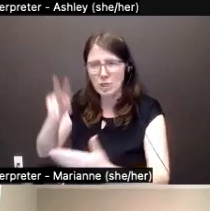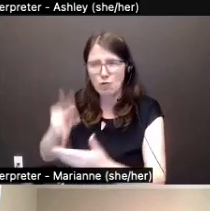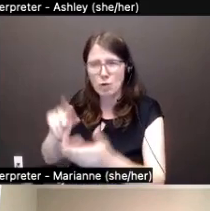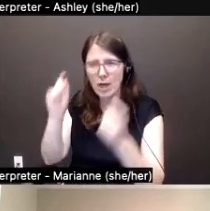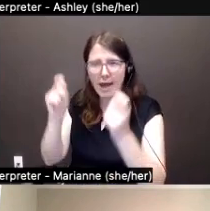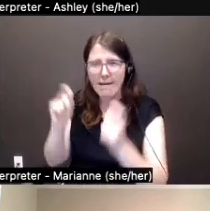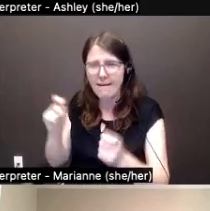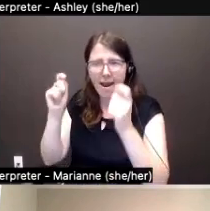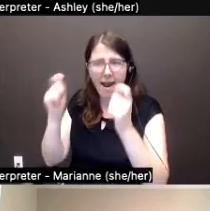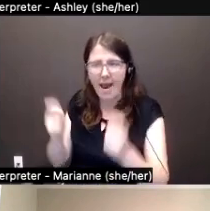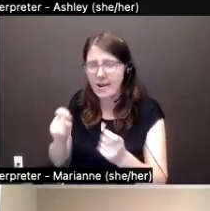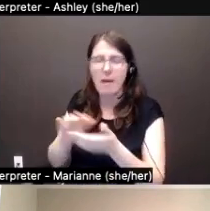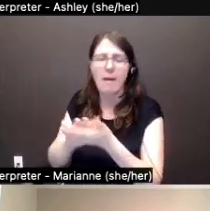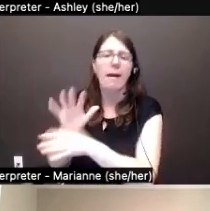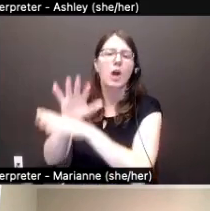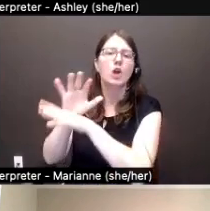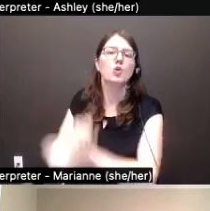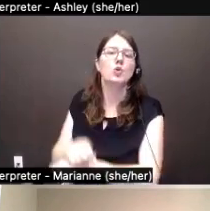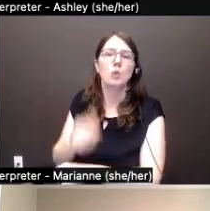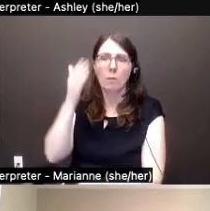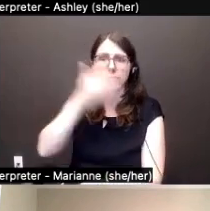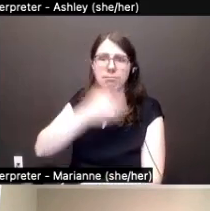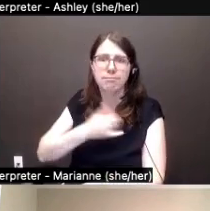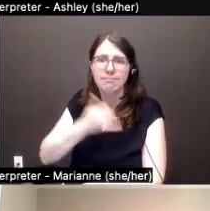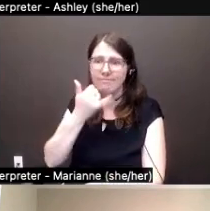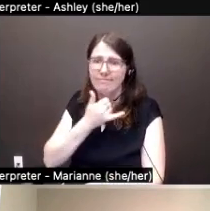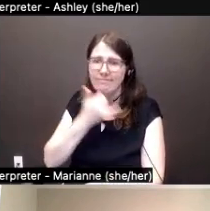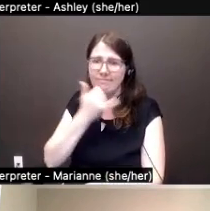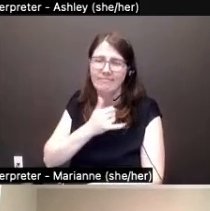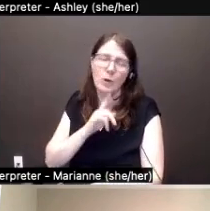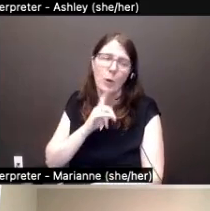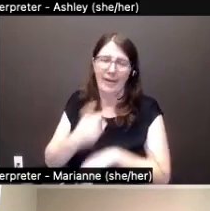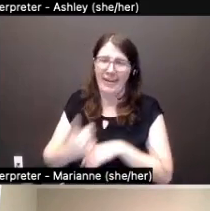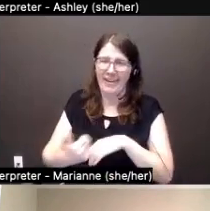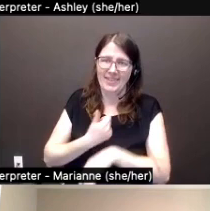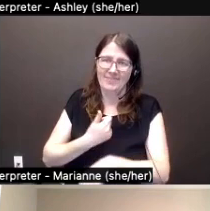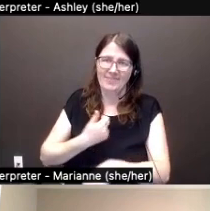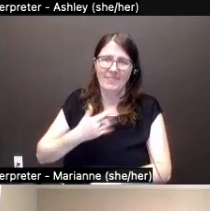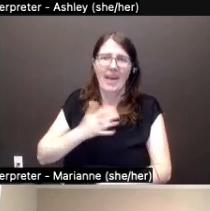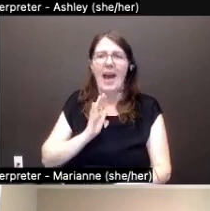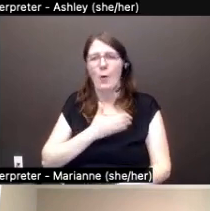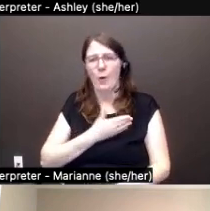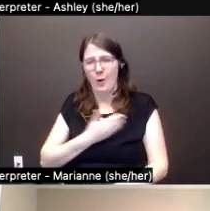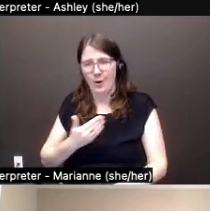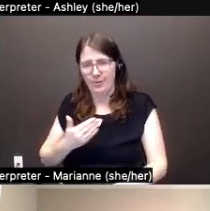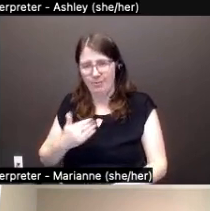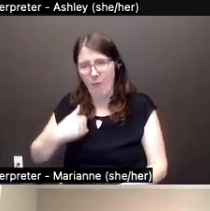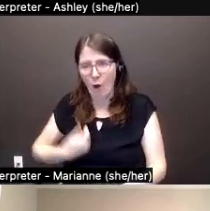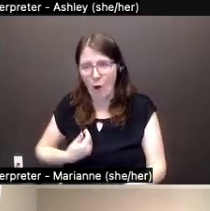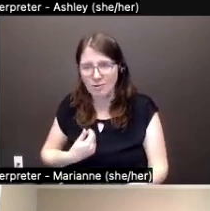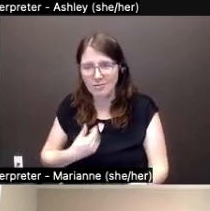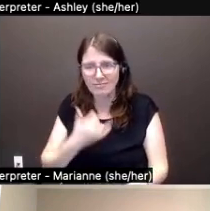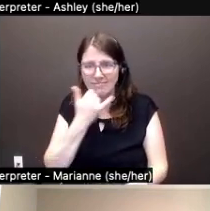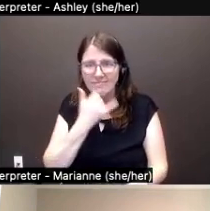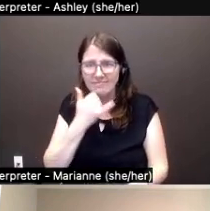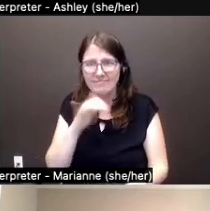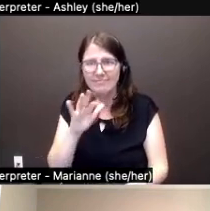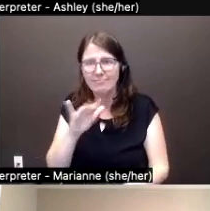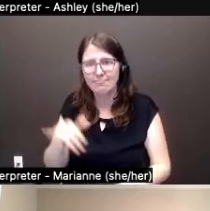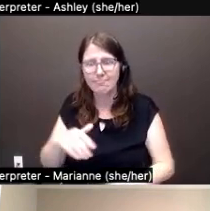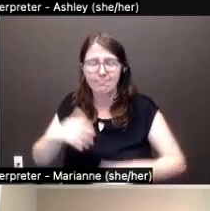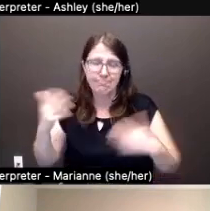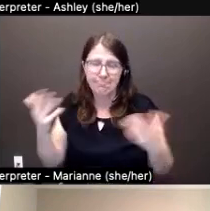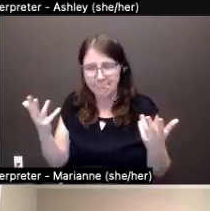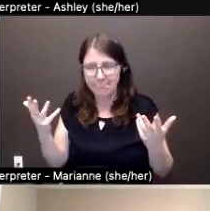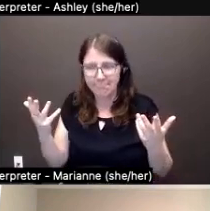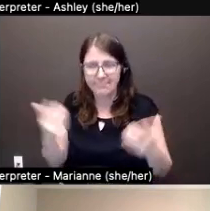So that was on us for sure. And then it was very time consuming because there